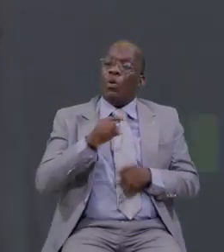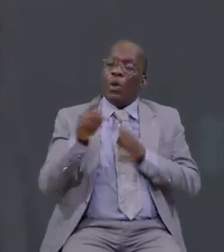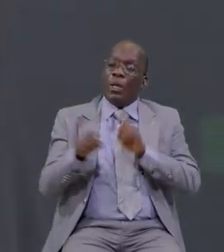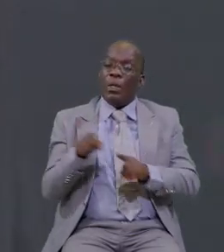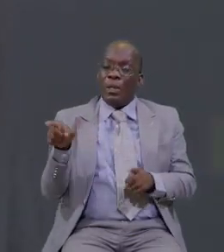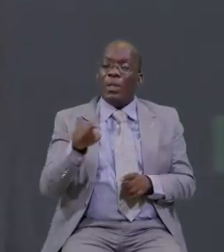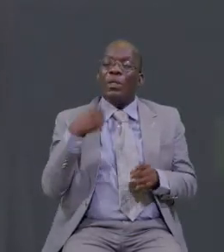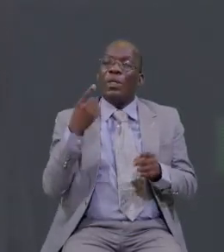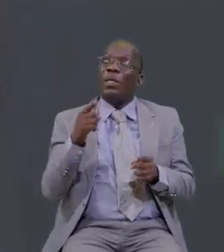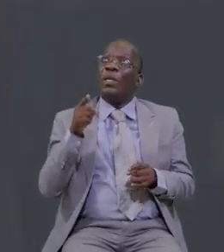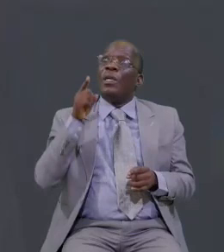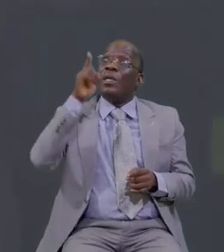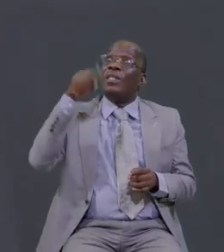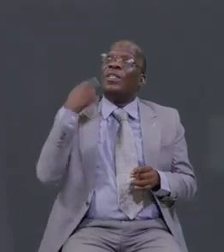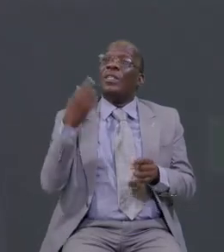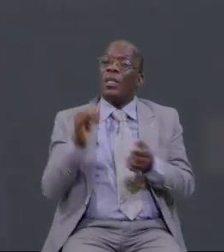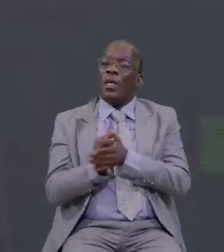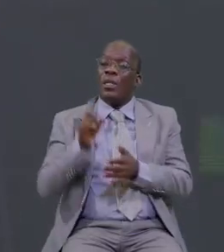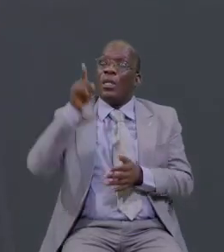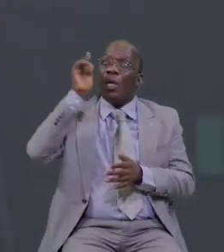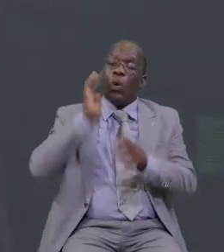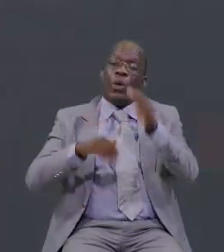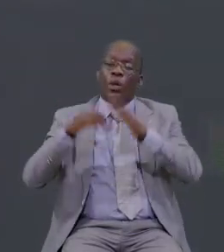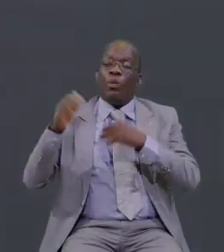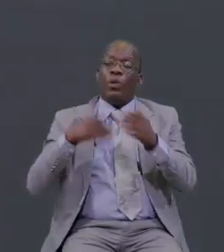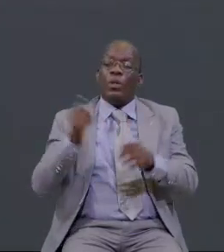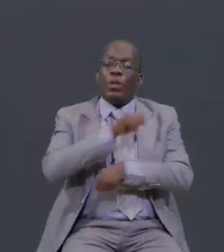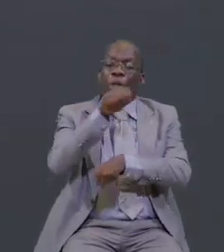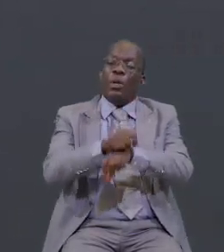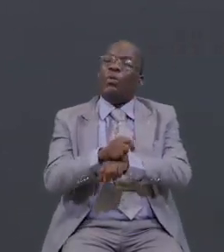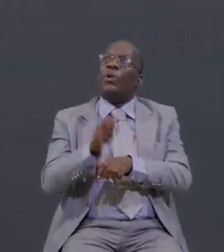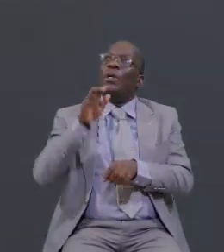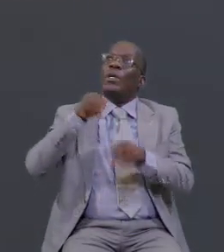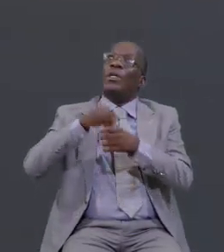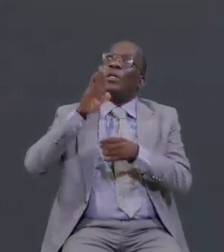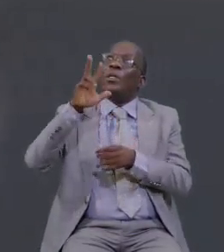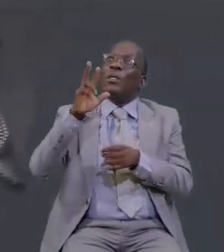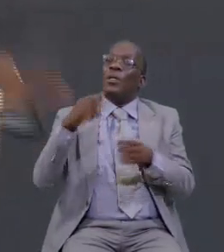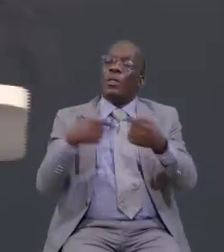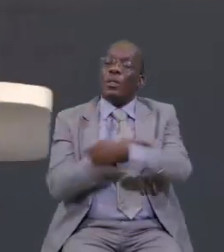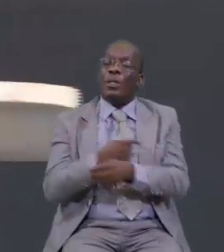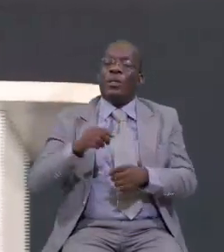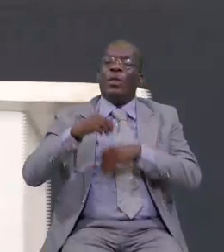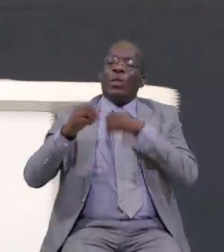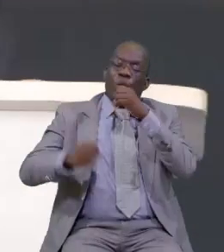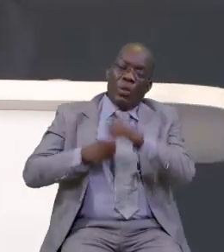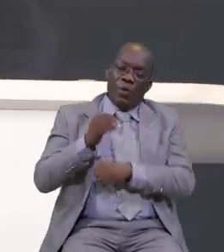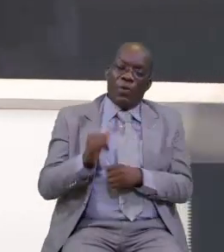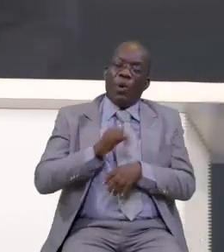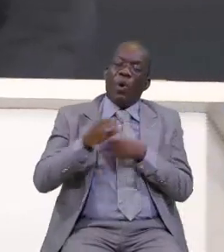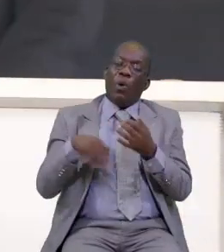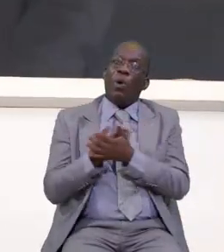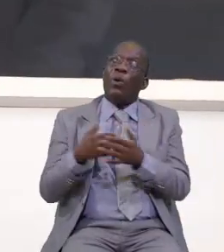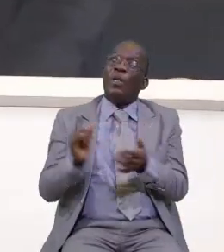in 3 days. Okay, let him do that now." Suffering. All that he suffered from the